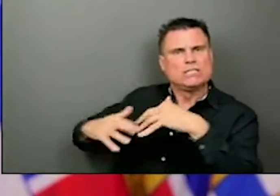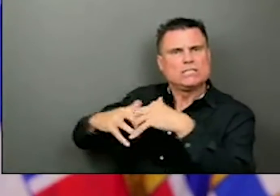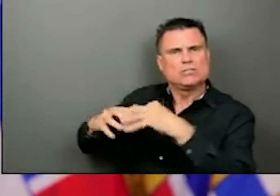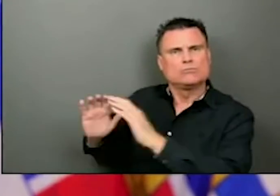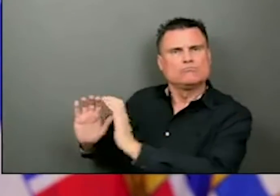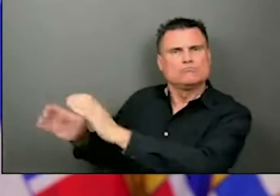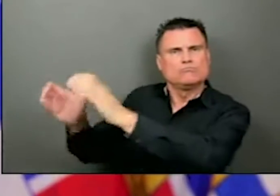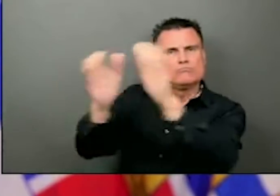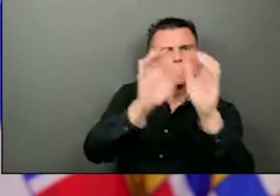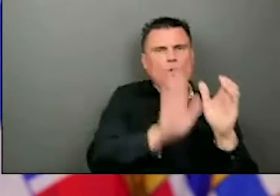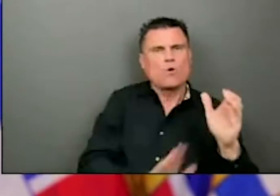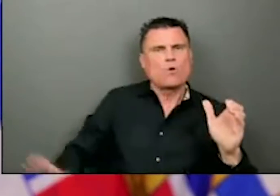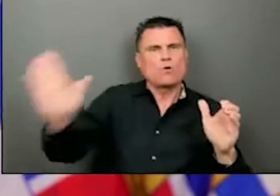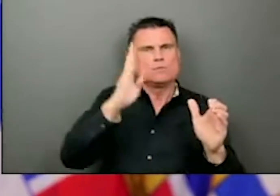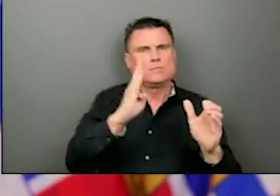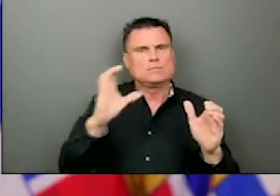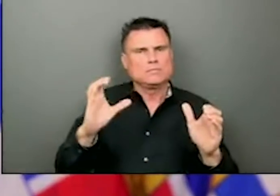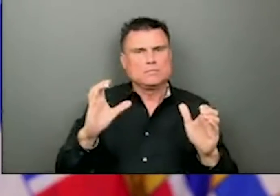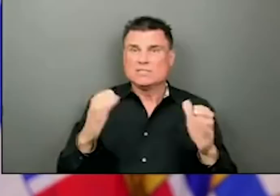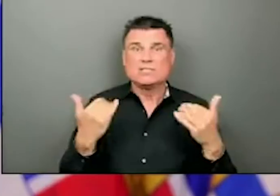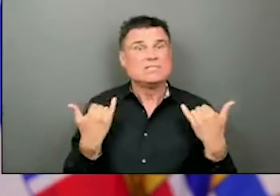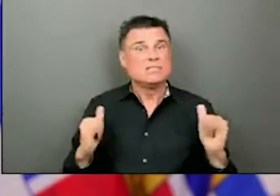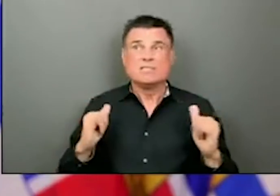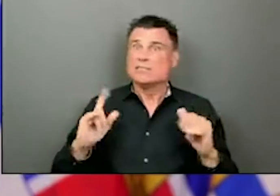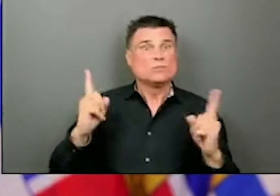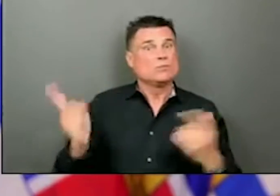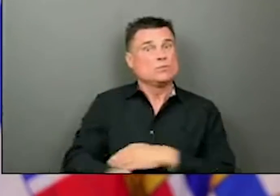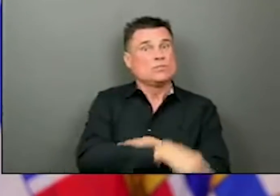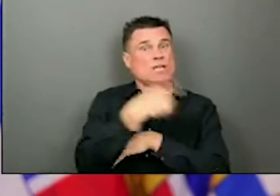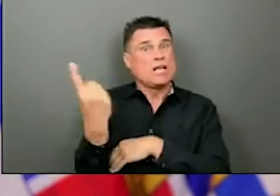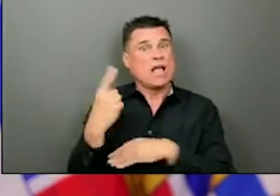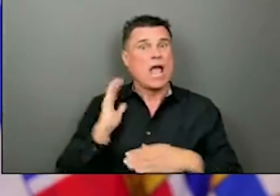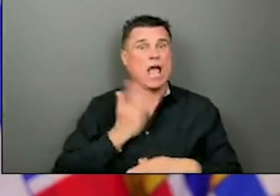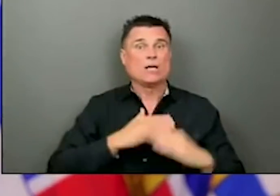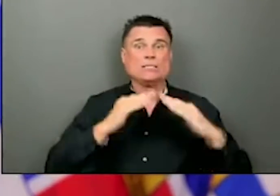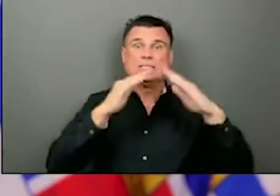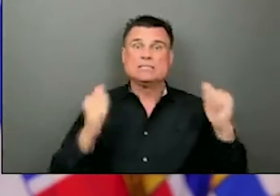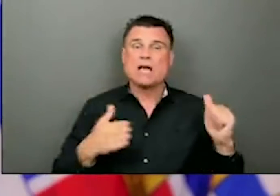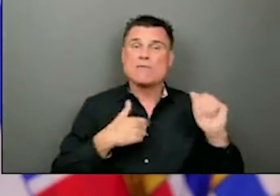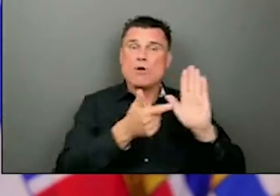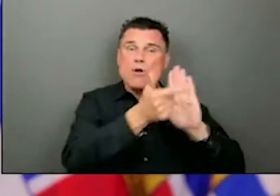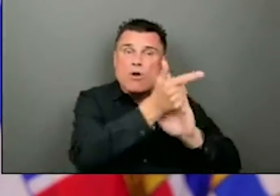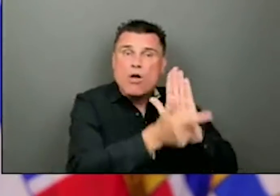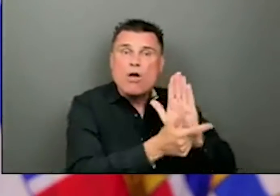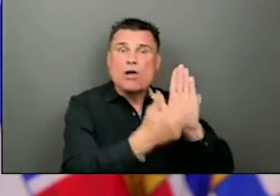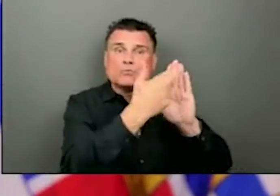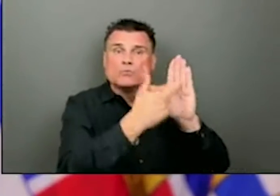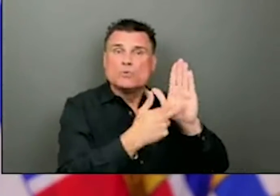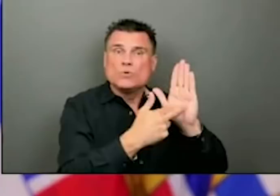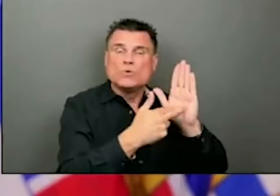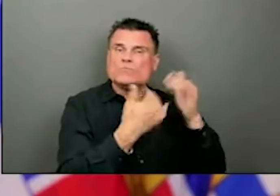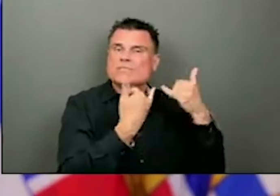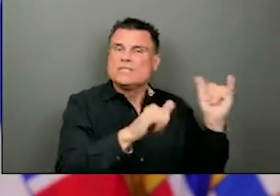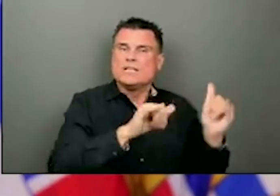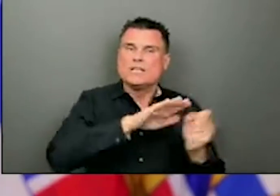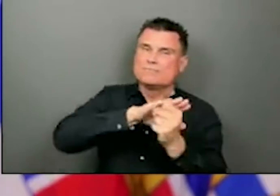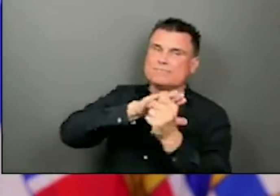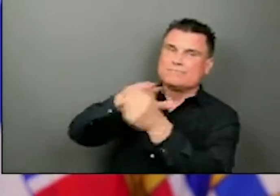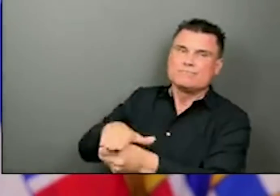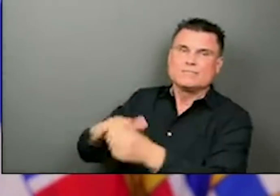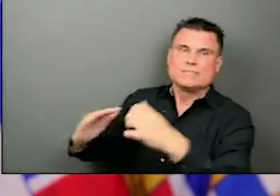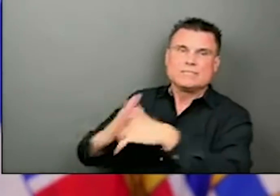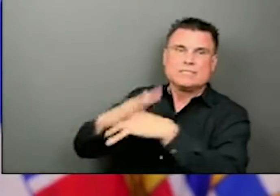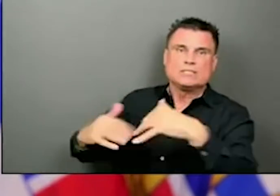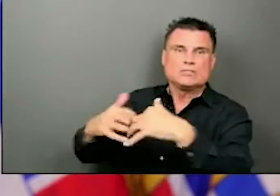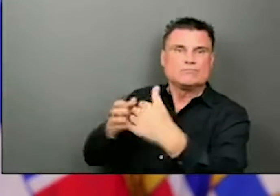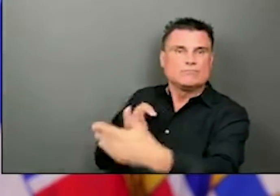Indigenous peoples in countless ways. I've stood at this podium many times as an expert in public health,